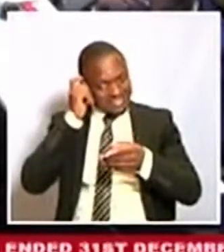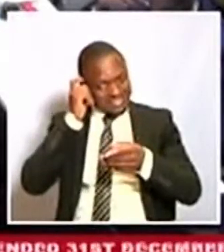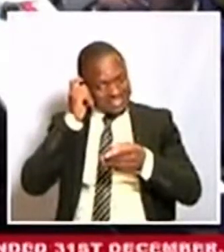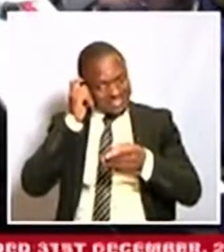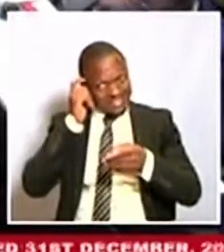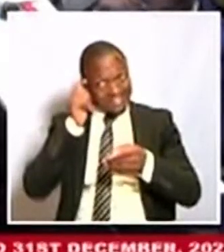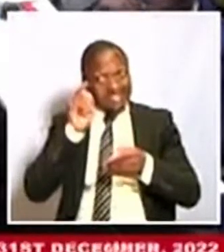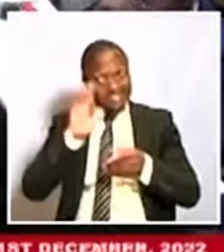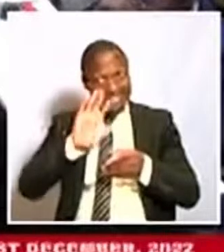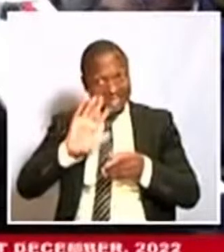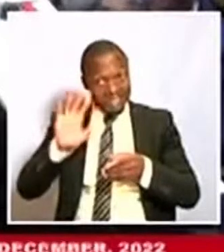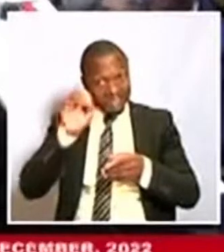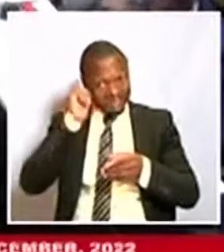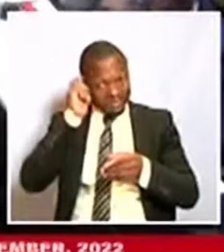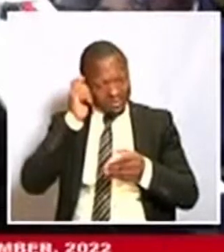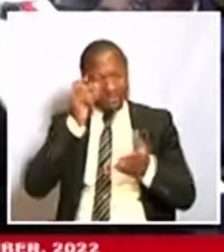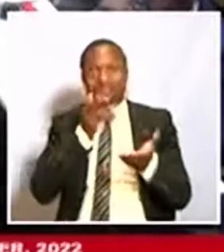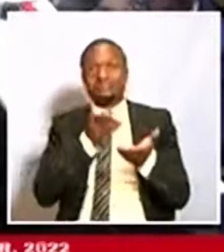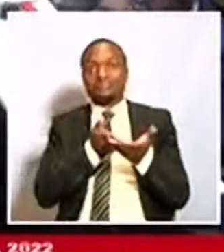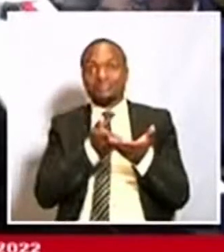my thinking is this.